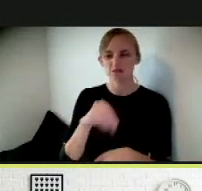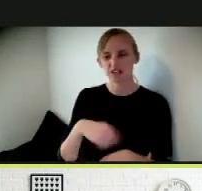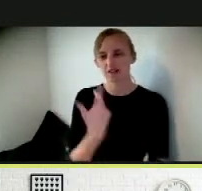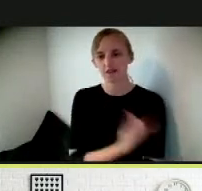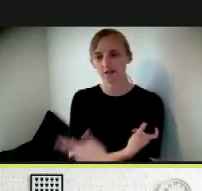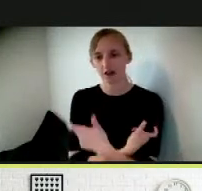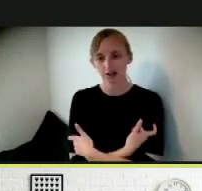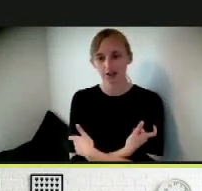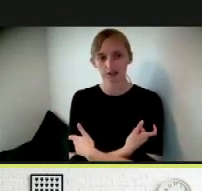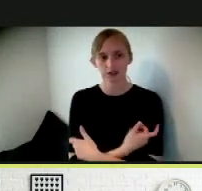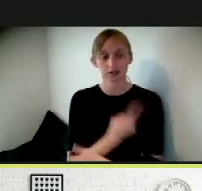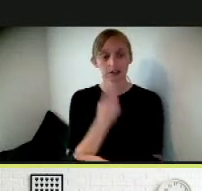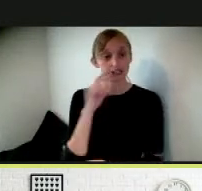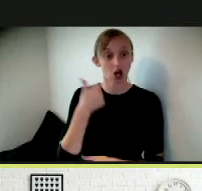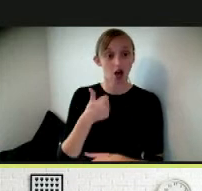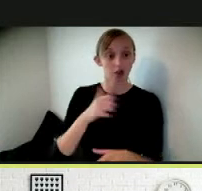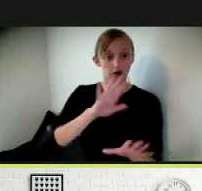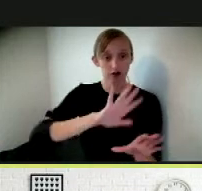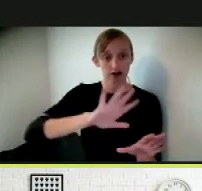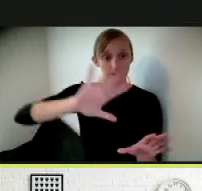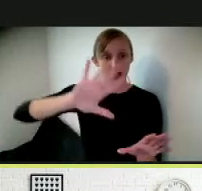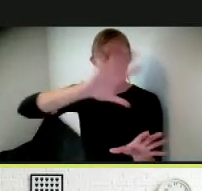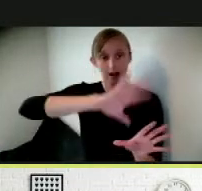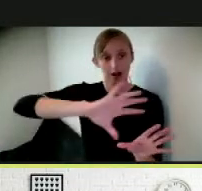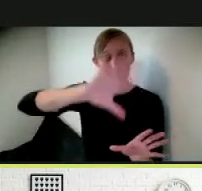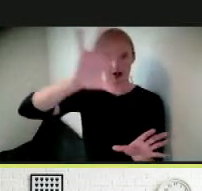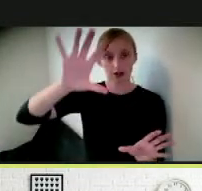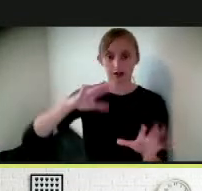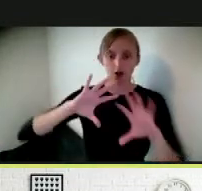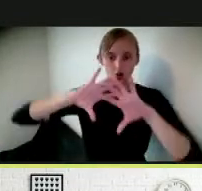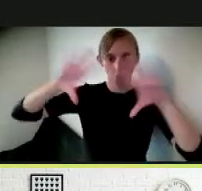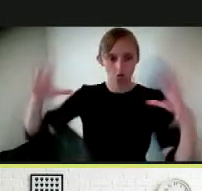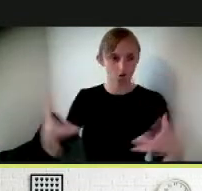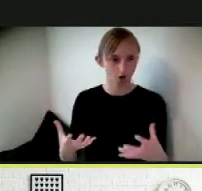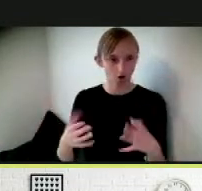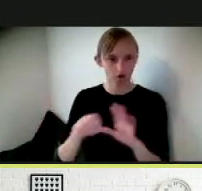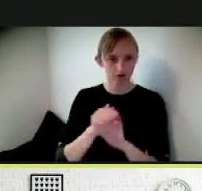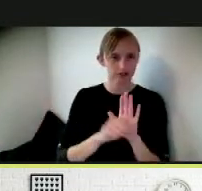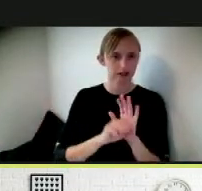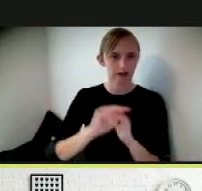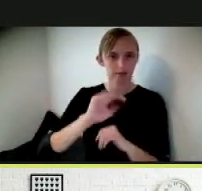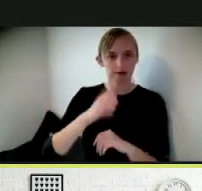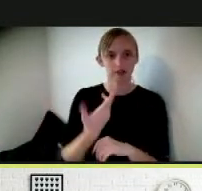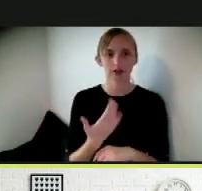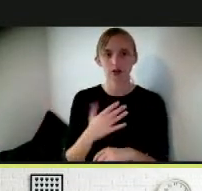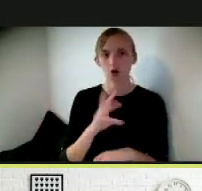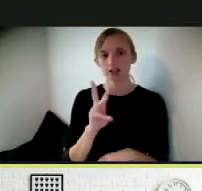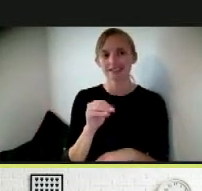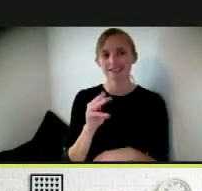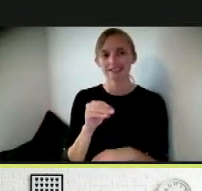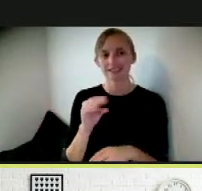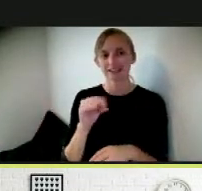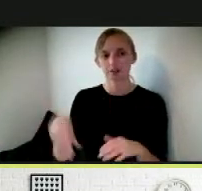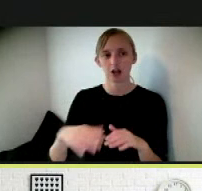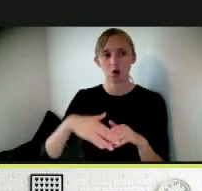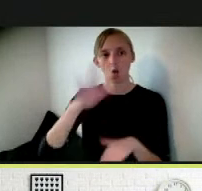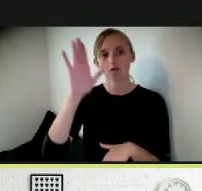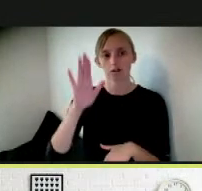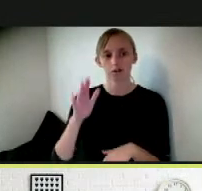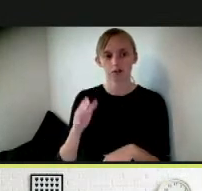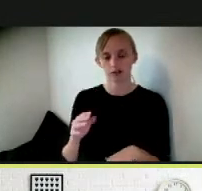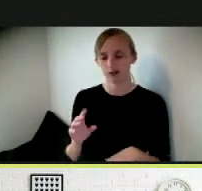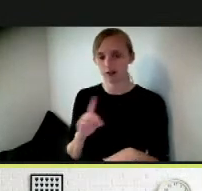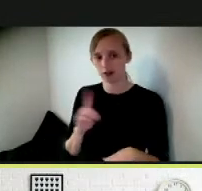at the surrounding counties and for the state of Michigan, they are all over 60%. So we do have a ways to